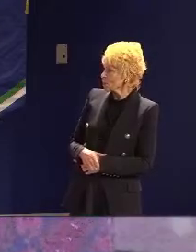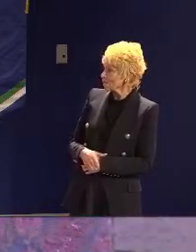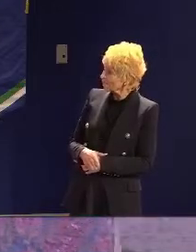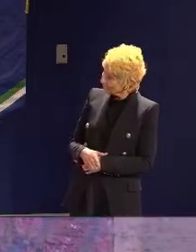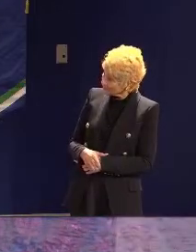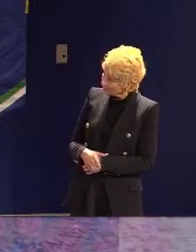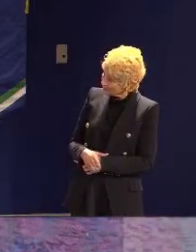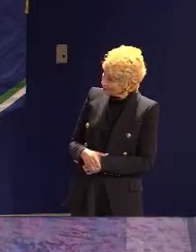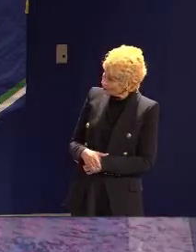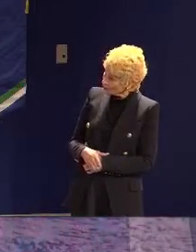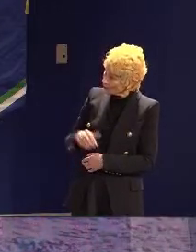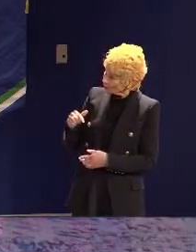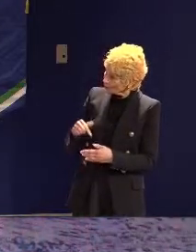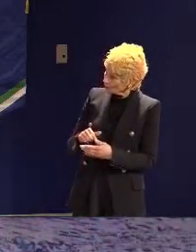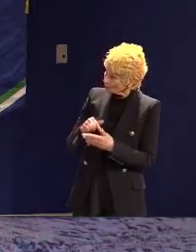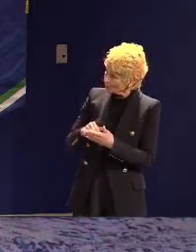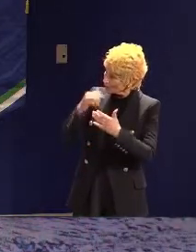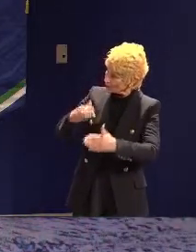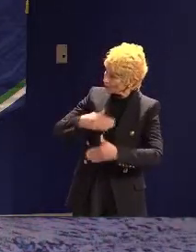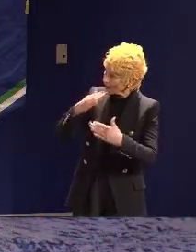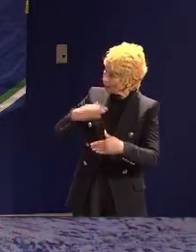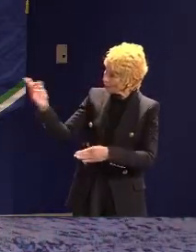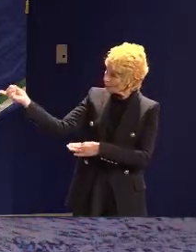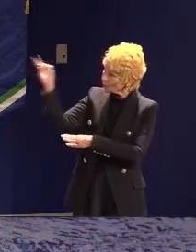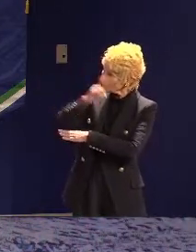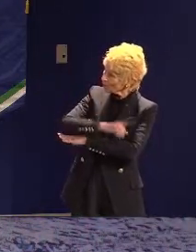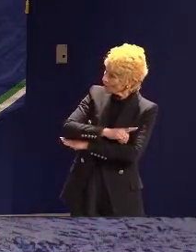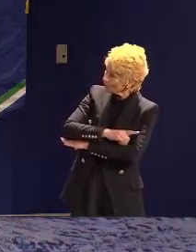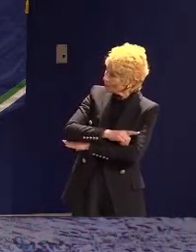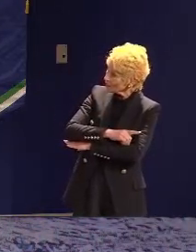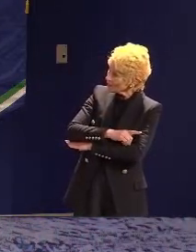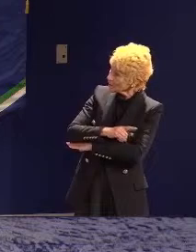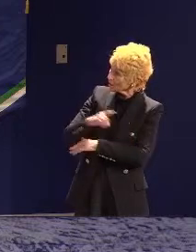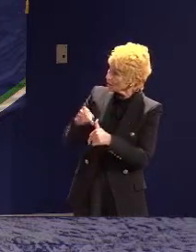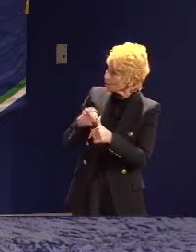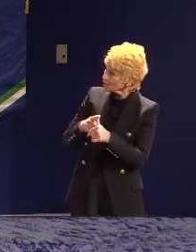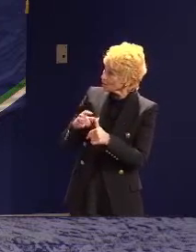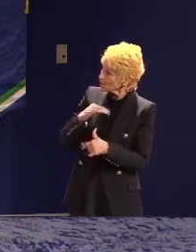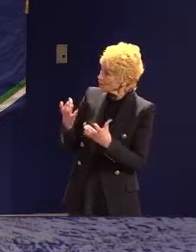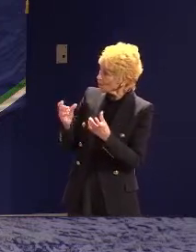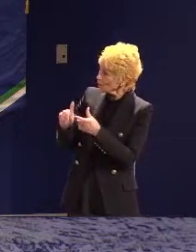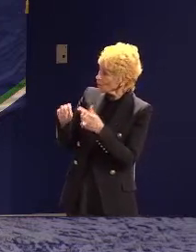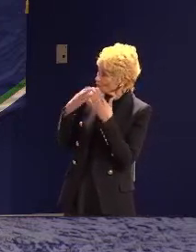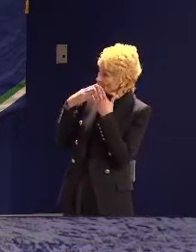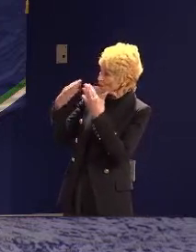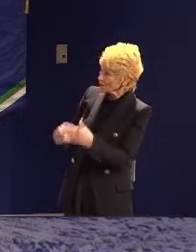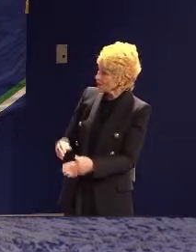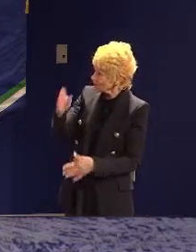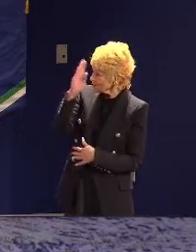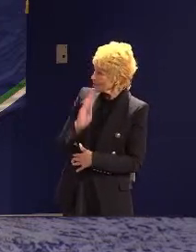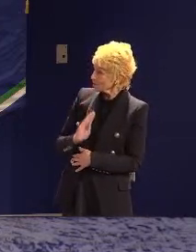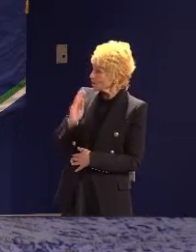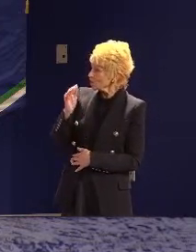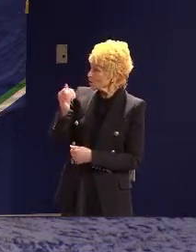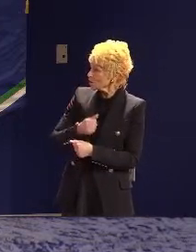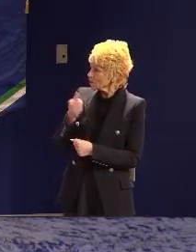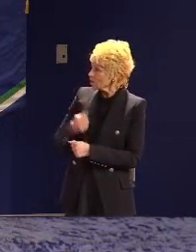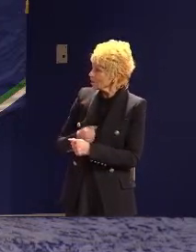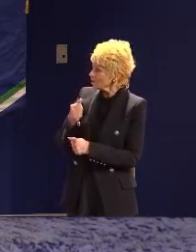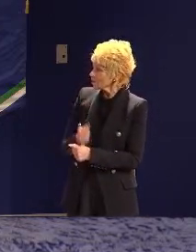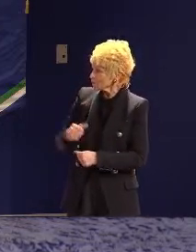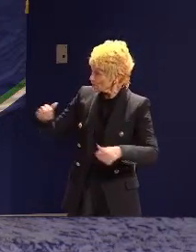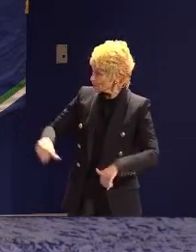This is and has been a journey. First and foremost, I want to thank you, Father God, because in every step and every challenge and